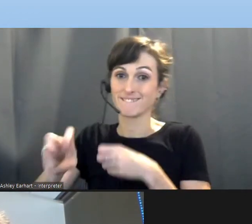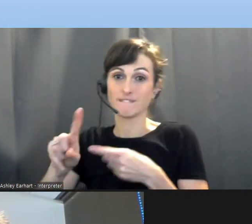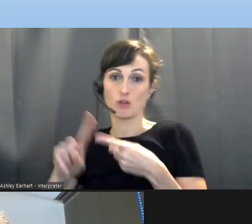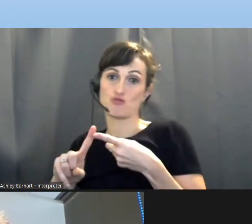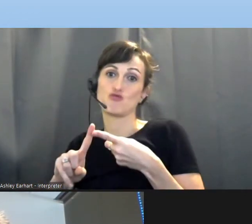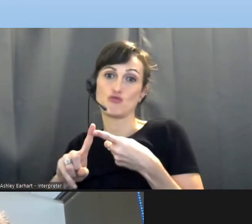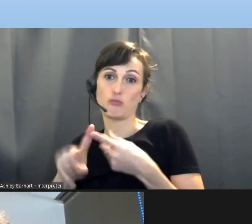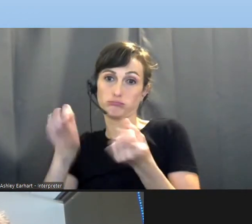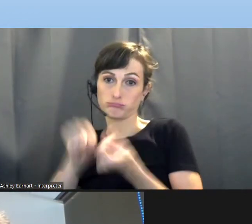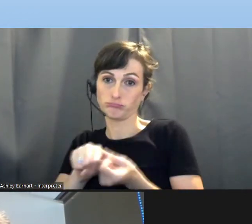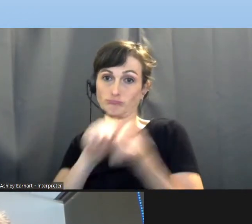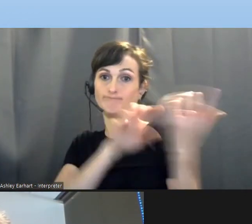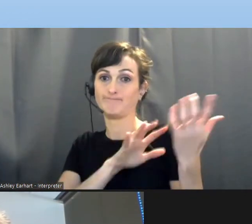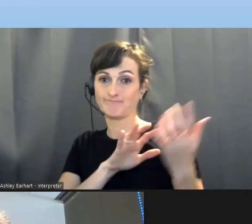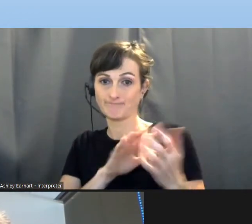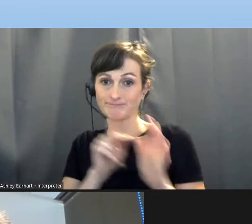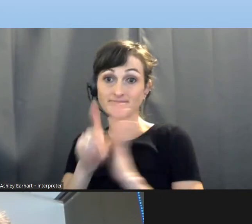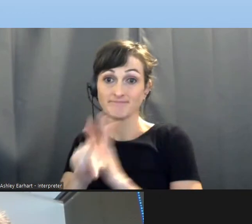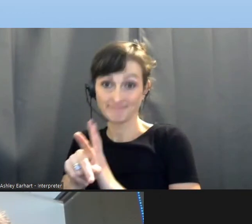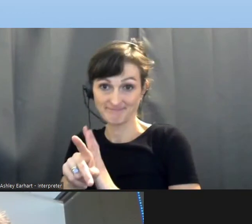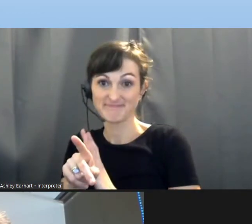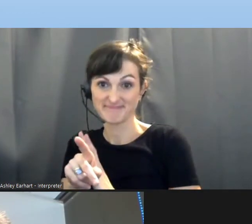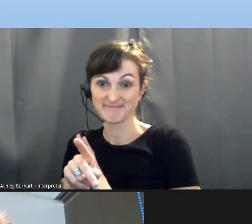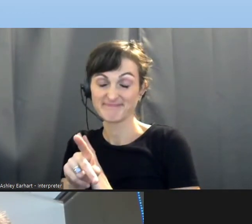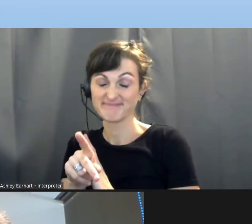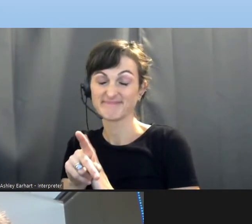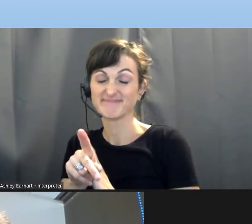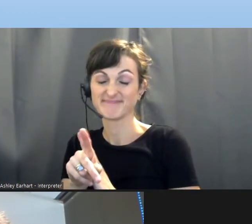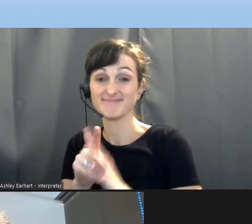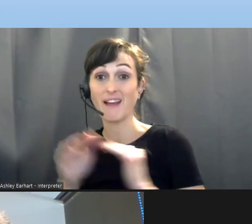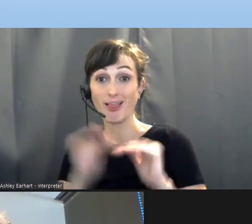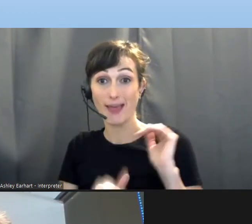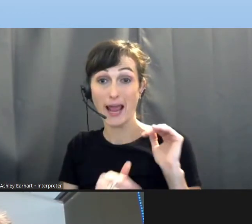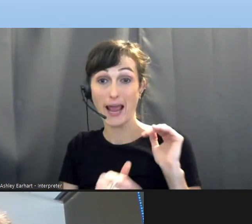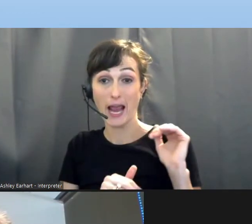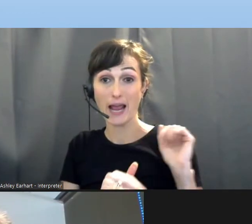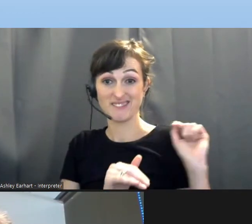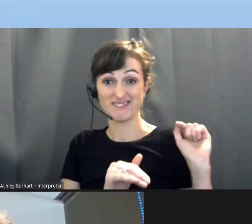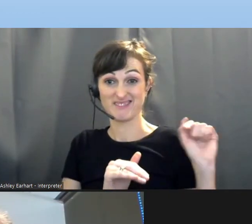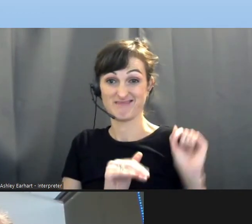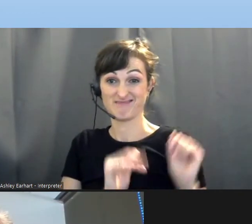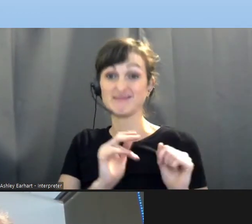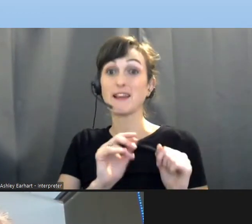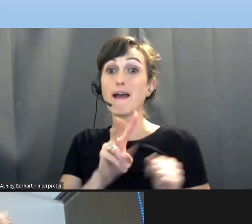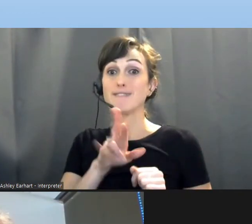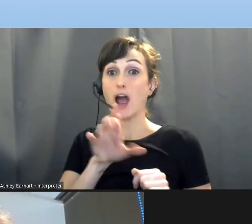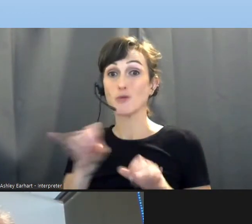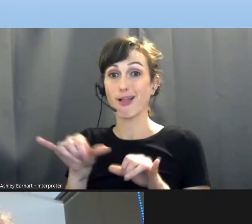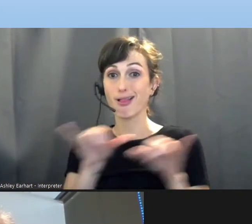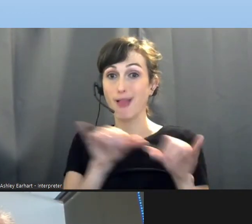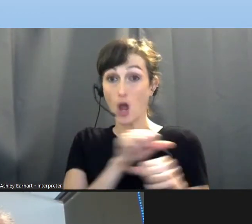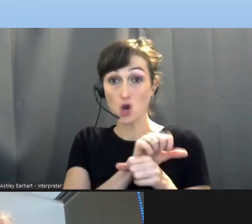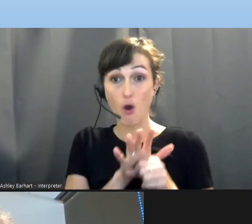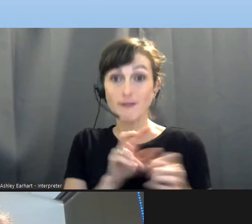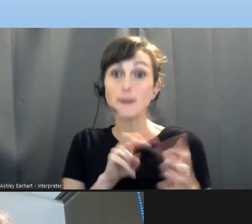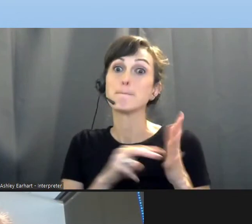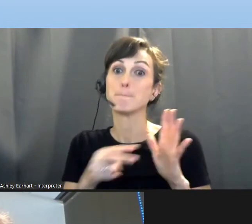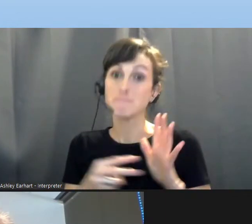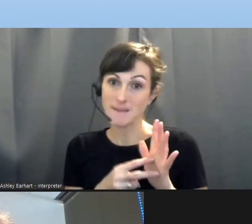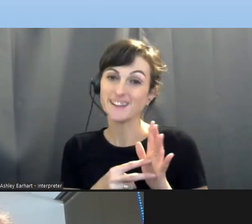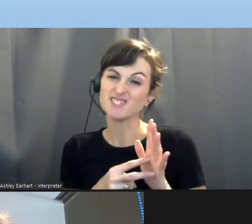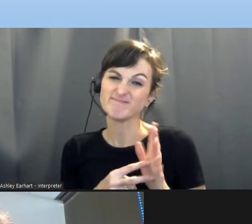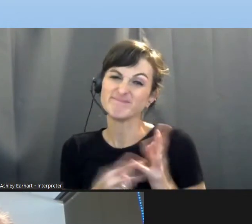harder to disable than the envelope viruses, and therefore